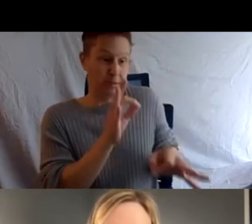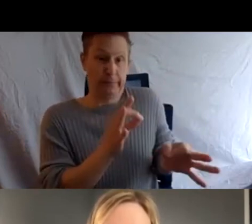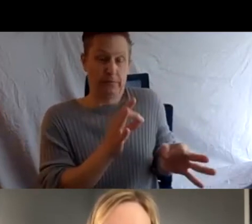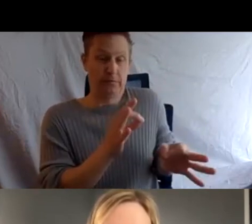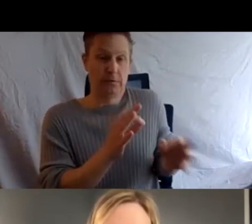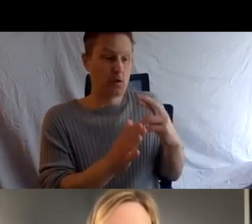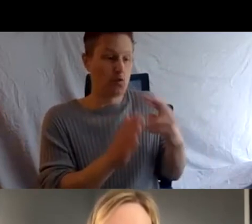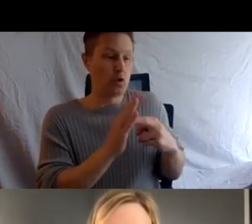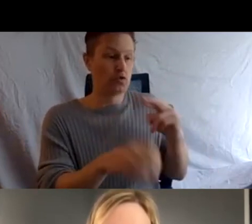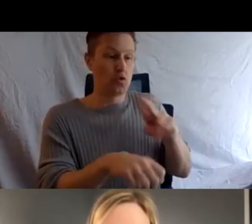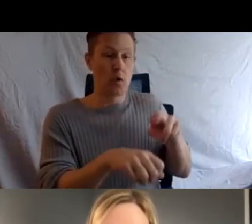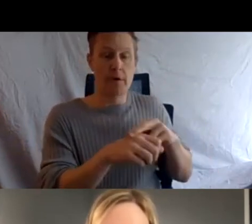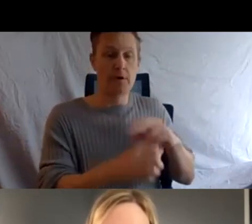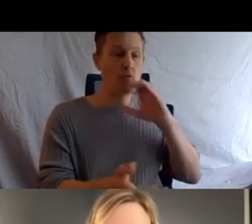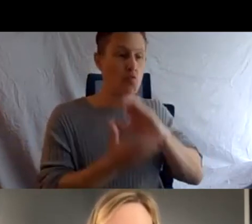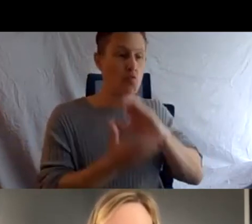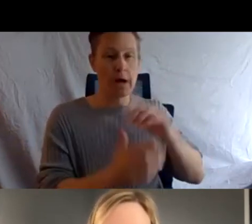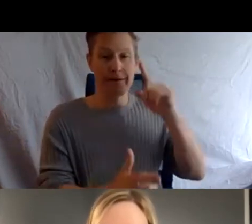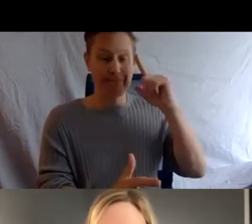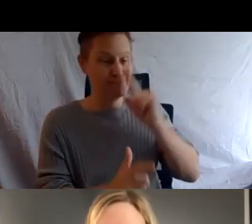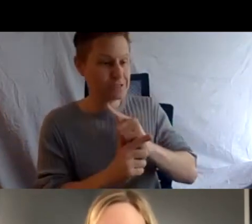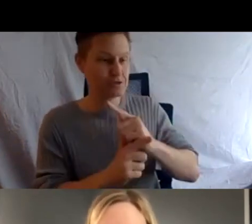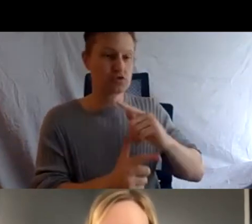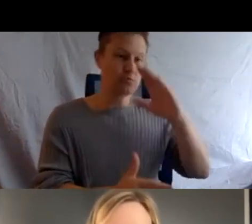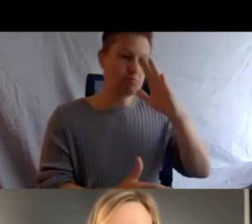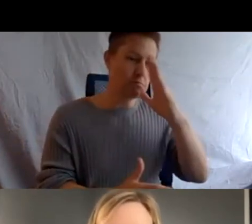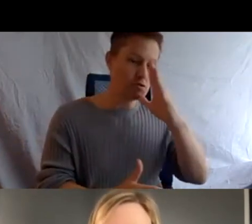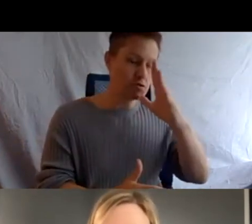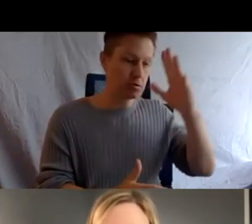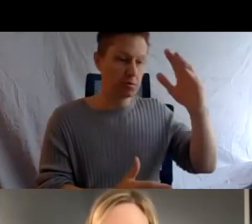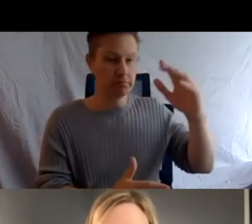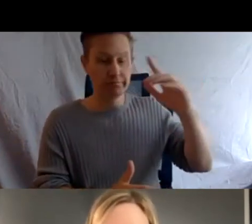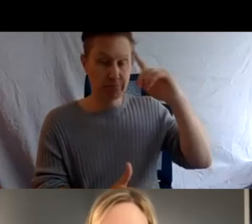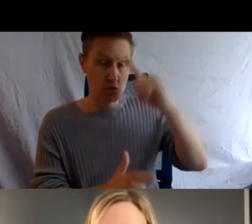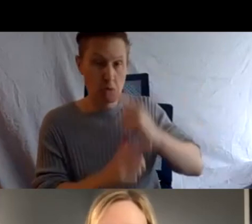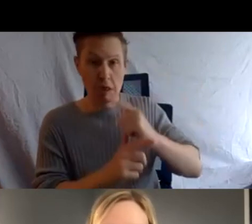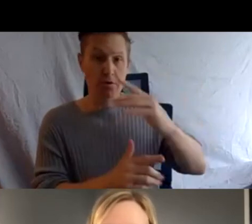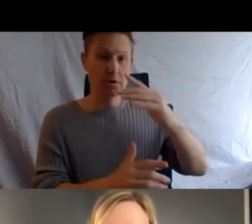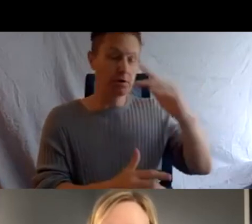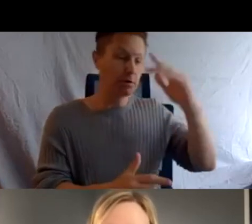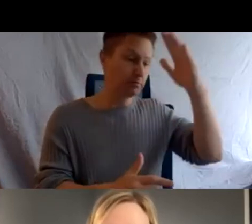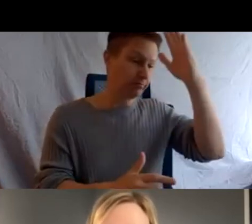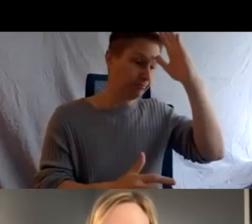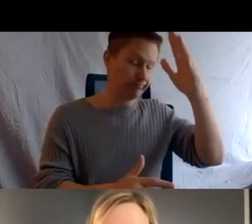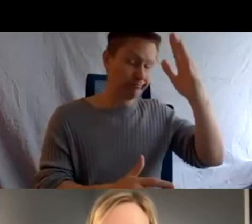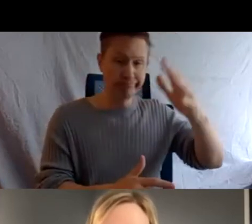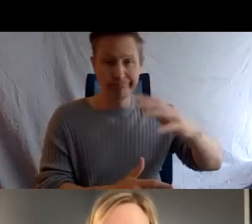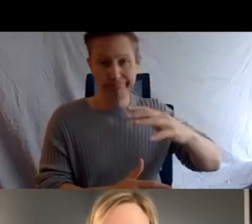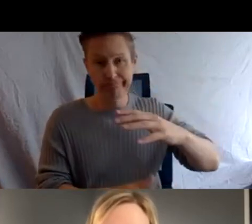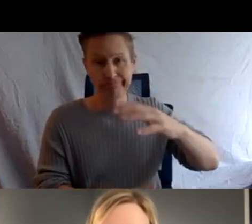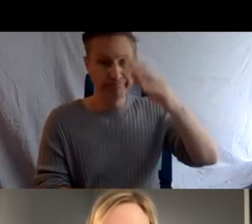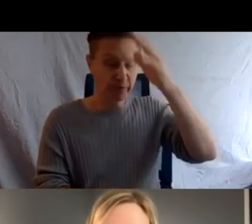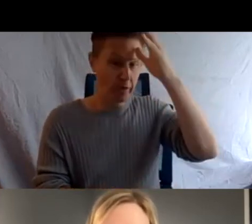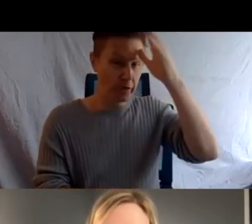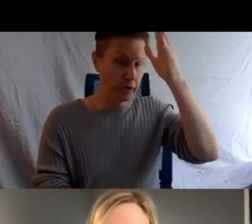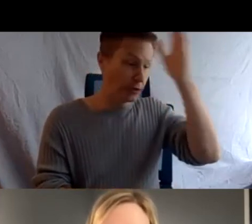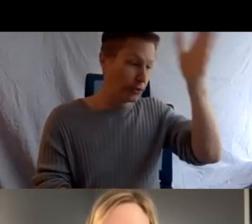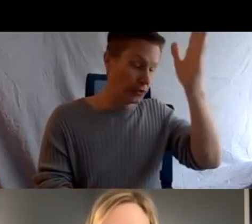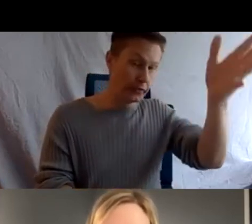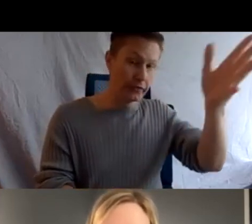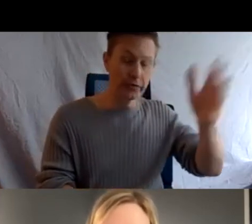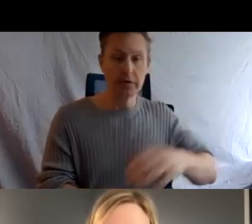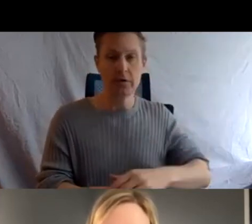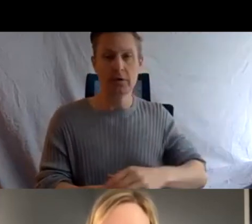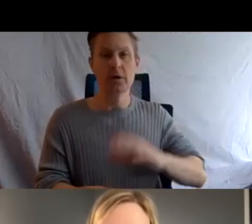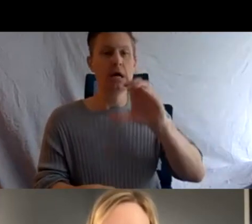have: wife, sister, mother, brother, father, daughter, grandfather, and ensure that we are casting